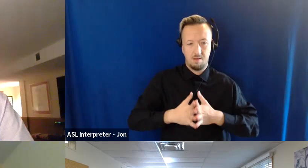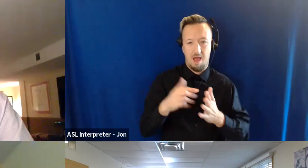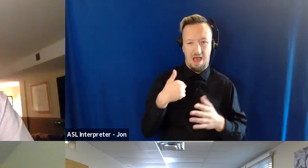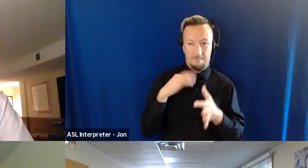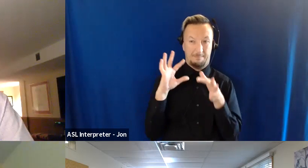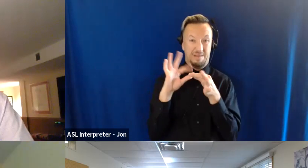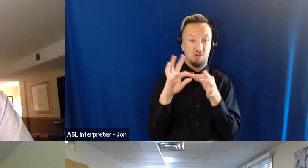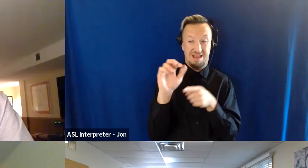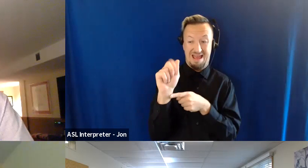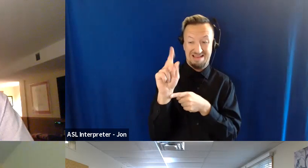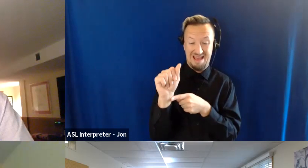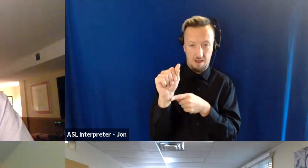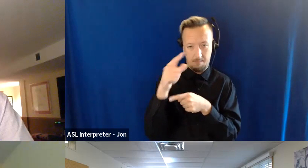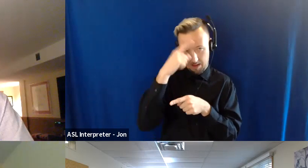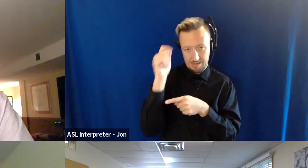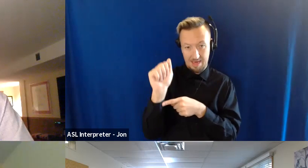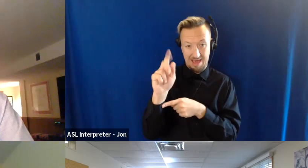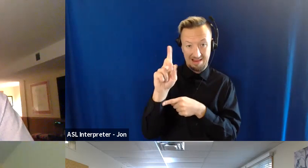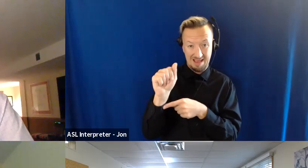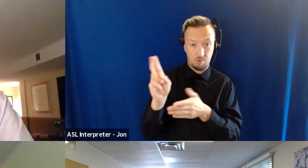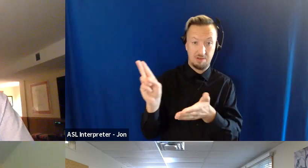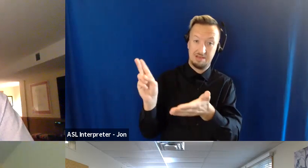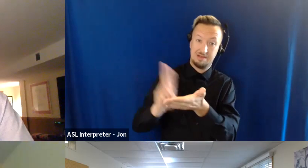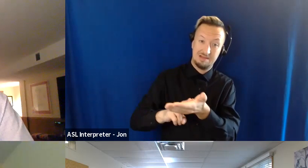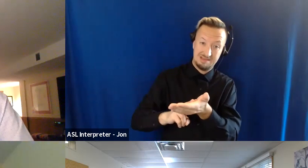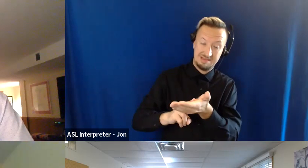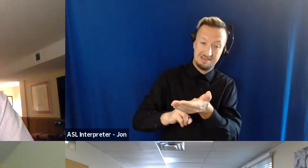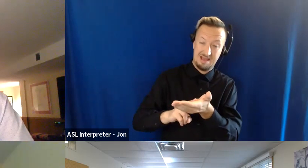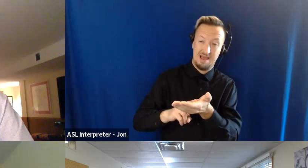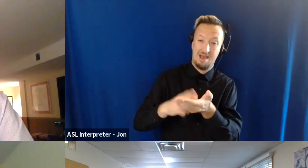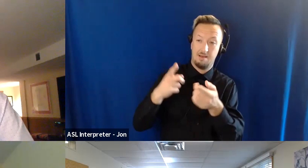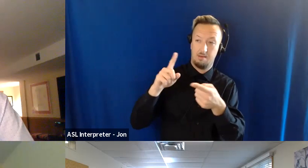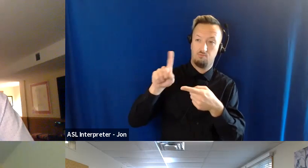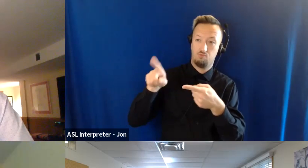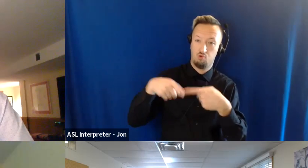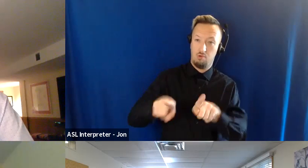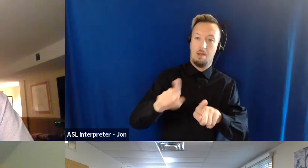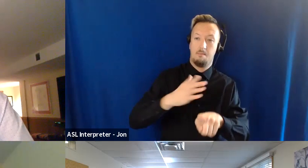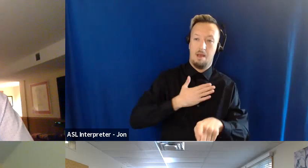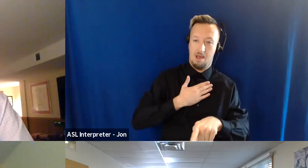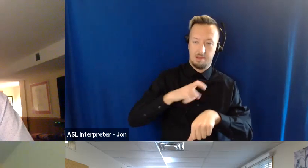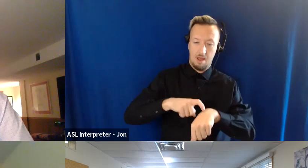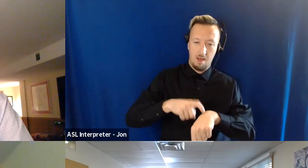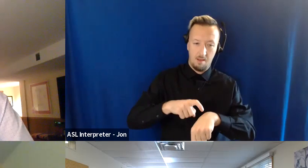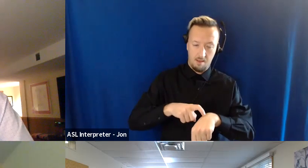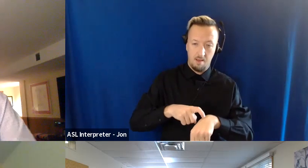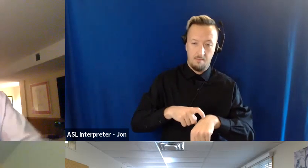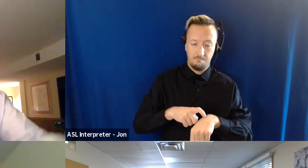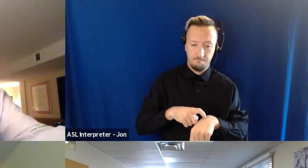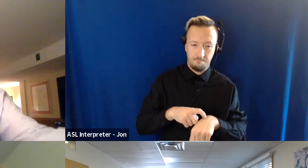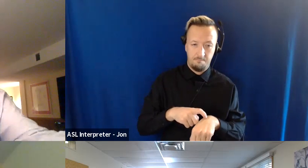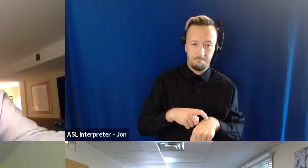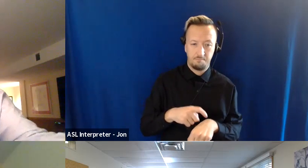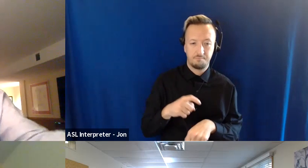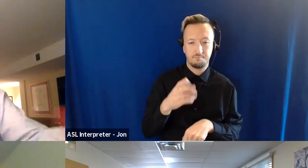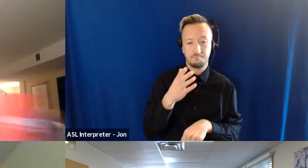ADA because it was signed when I was right in the middle of my activity. And as well as that, the signing